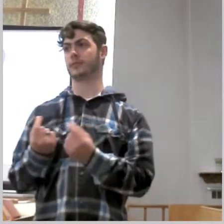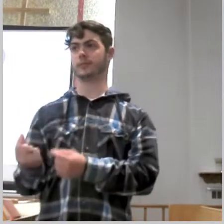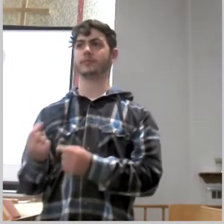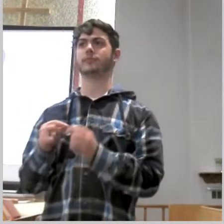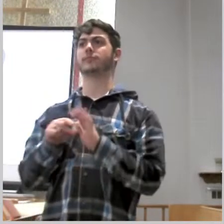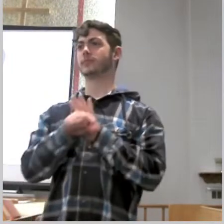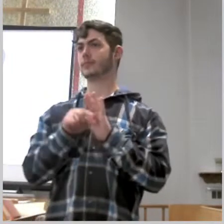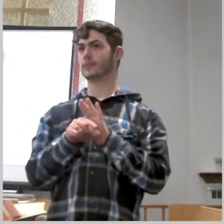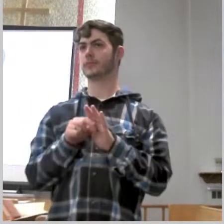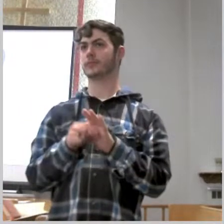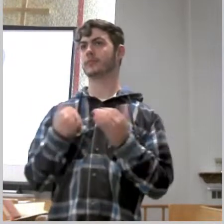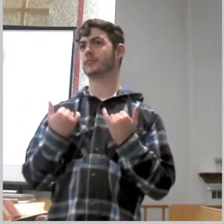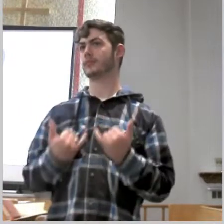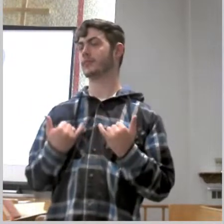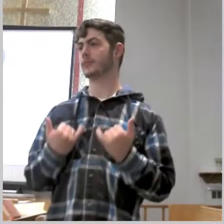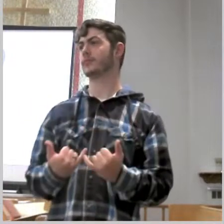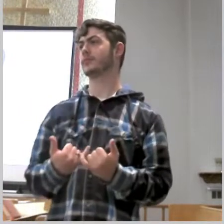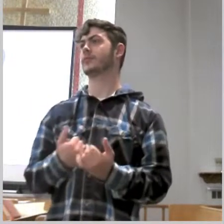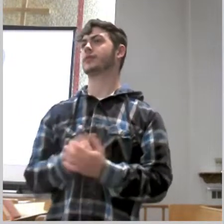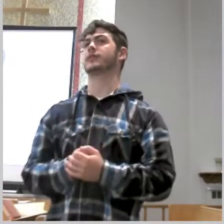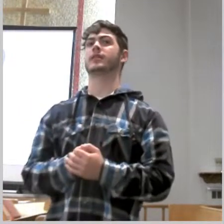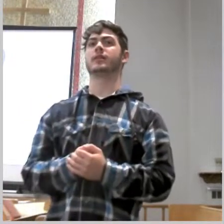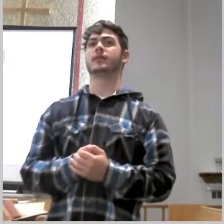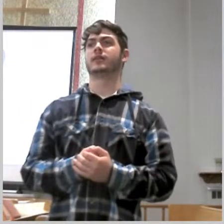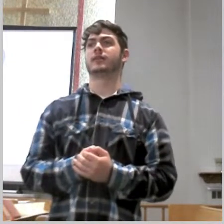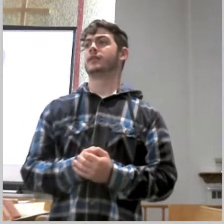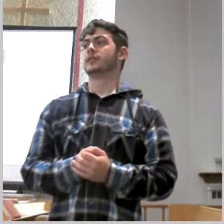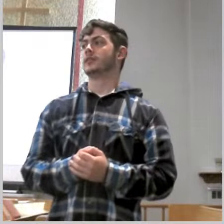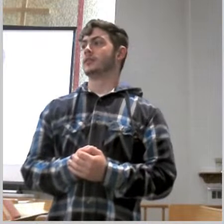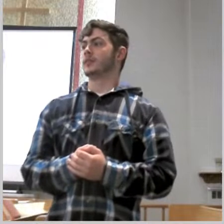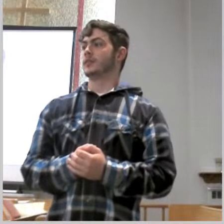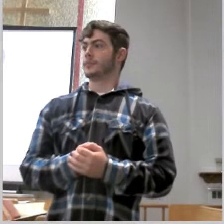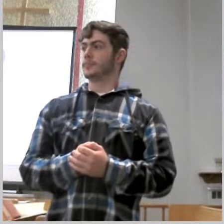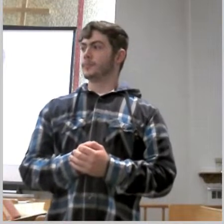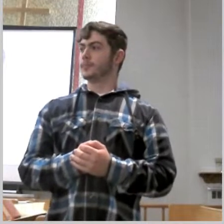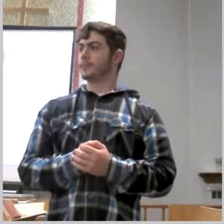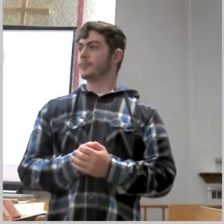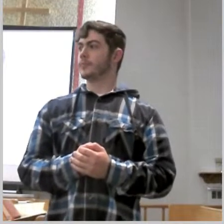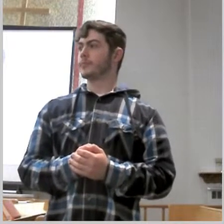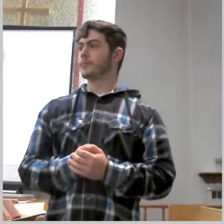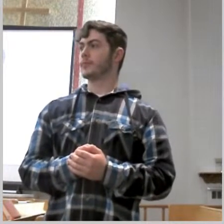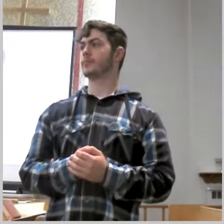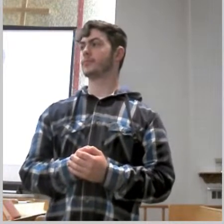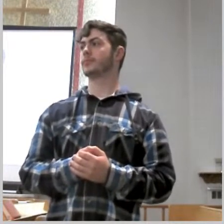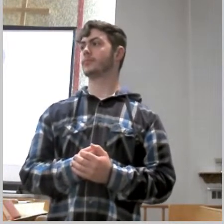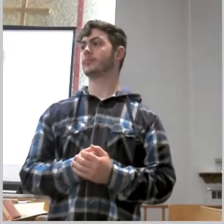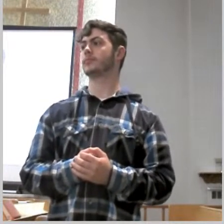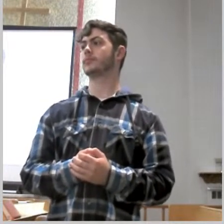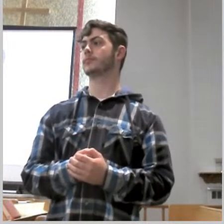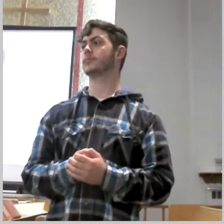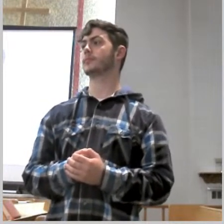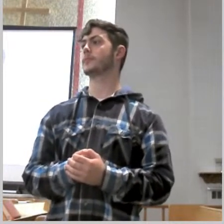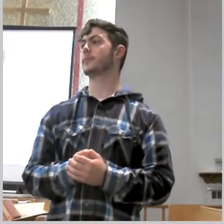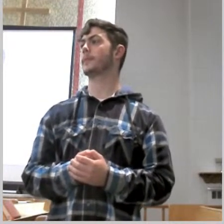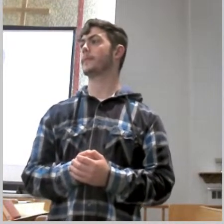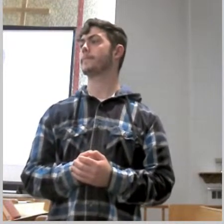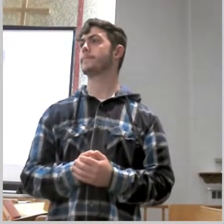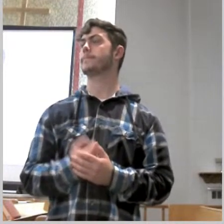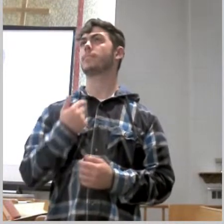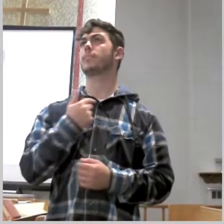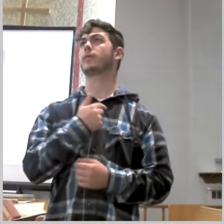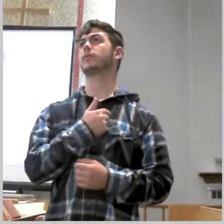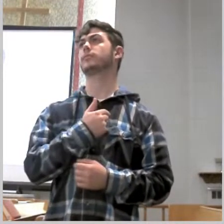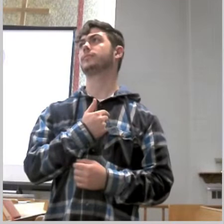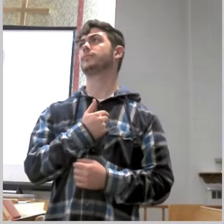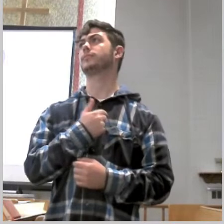Ah, I see the kind of student you were. You know, we're ready to be called to the